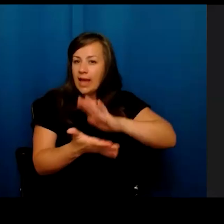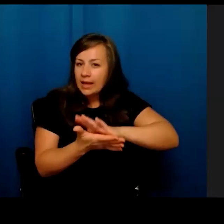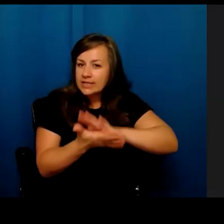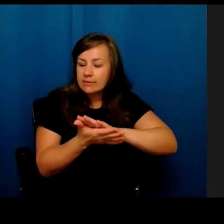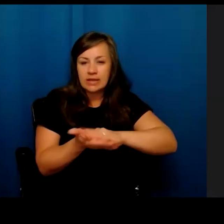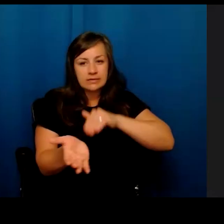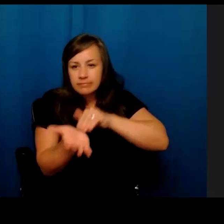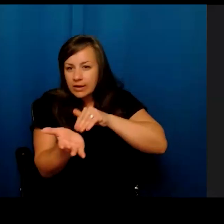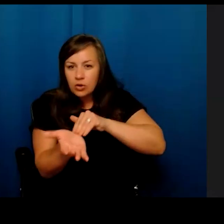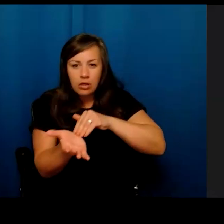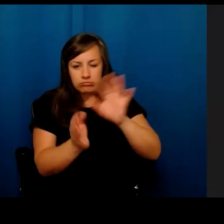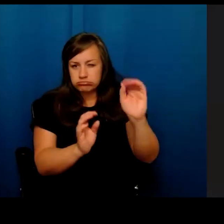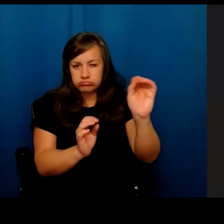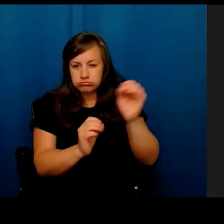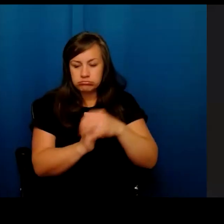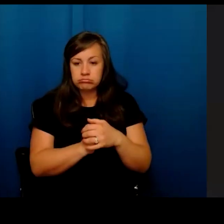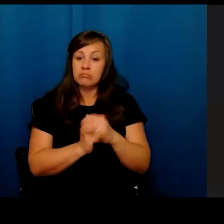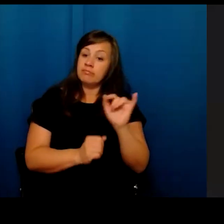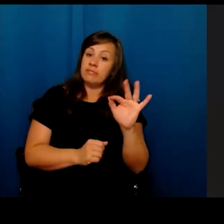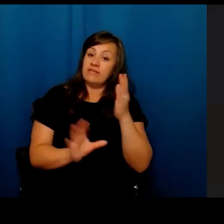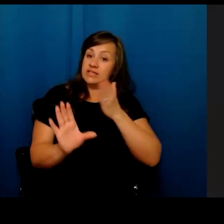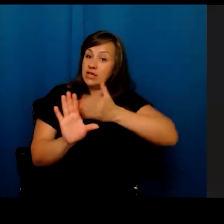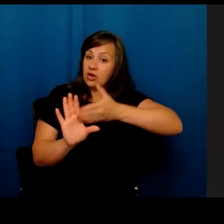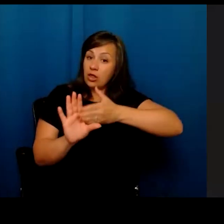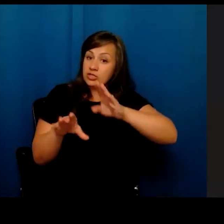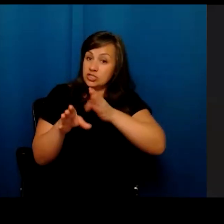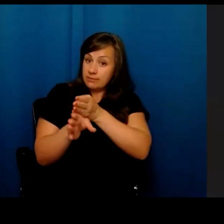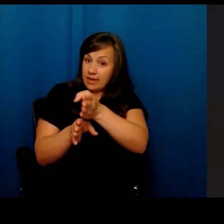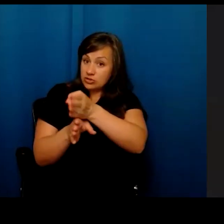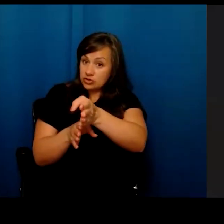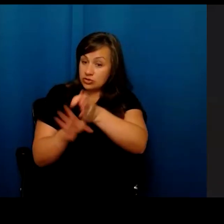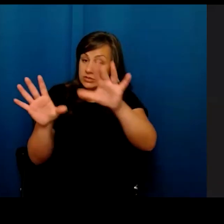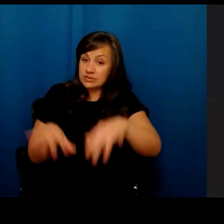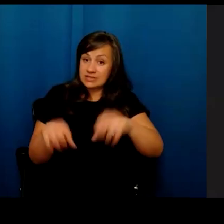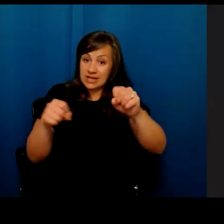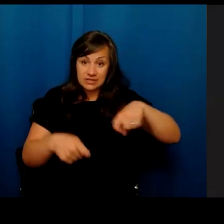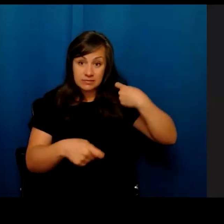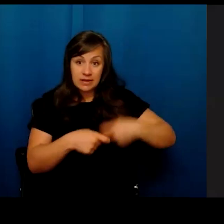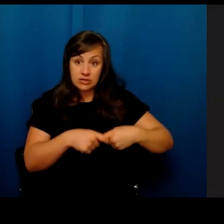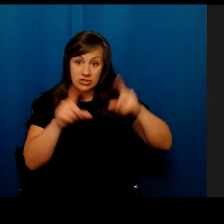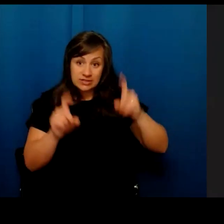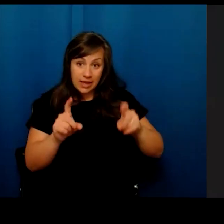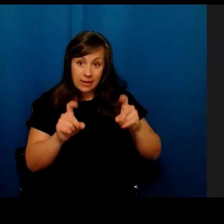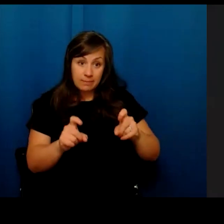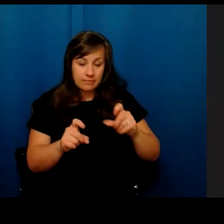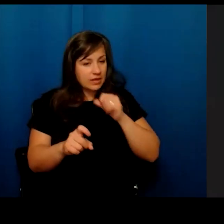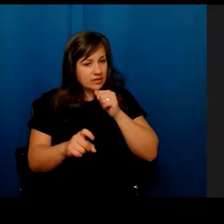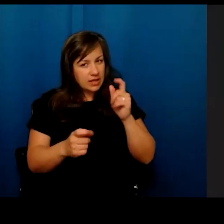purpose. So if you were a psychology major and you wanted to take the Spanish exam, it's